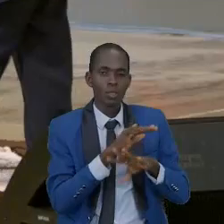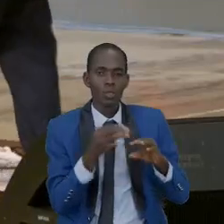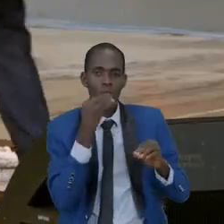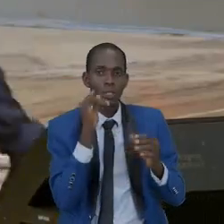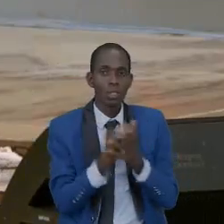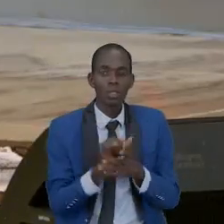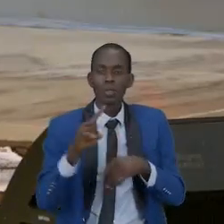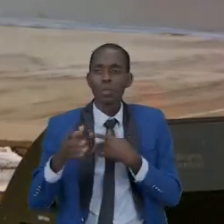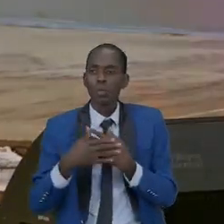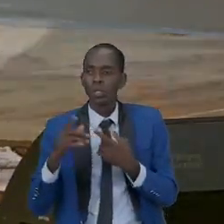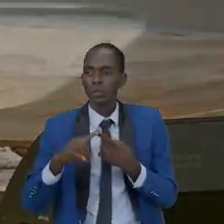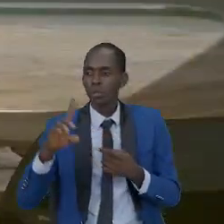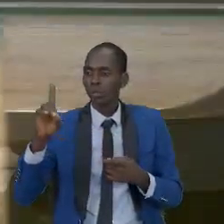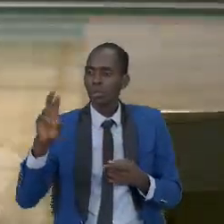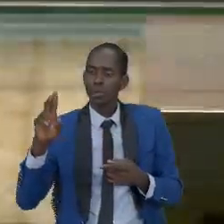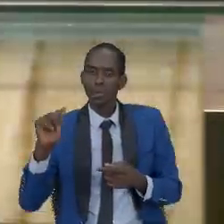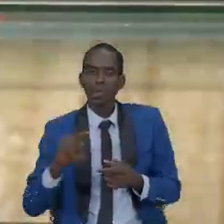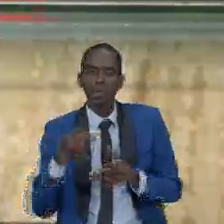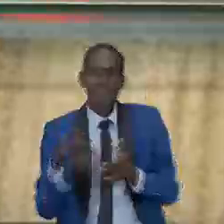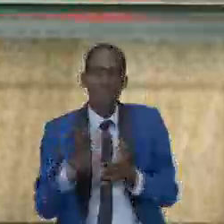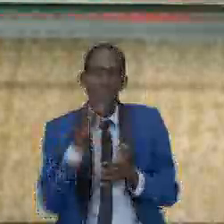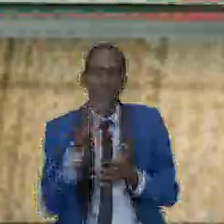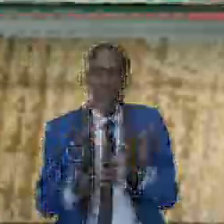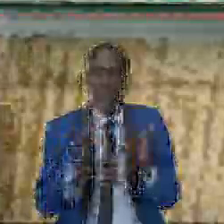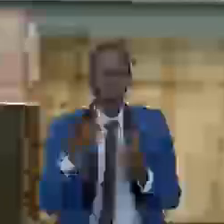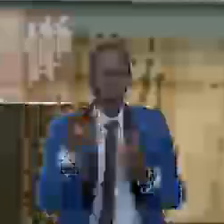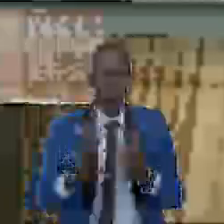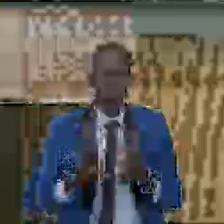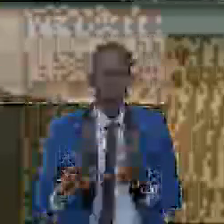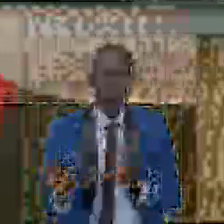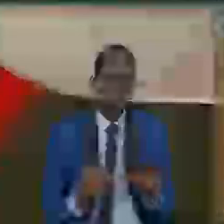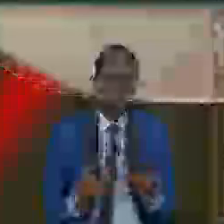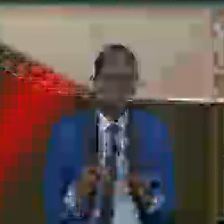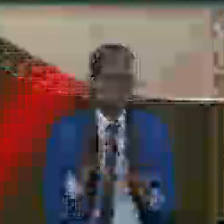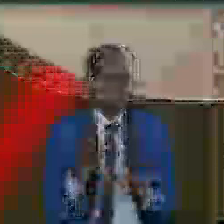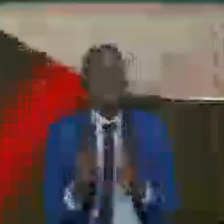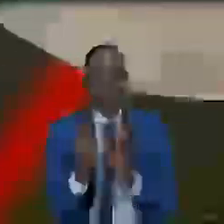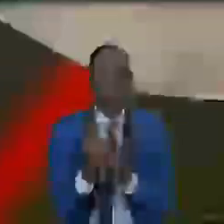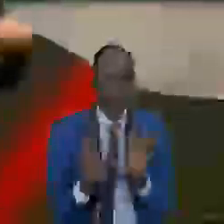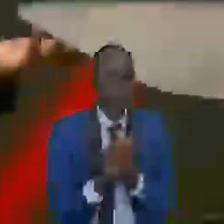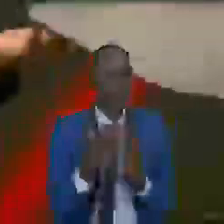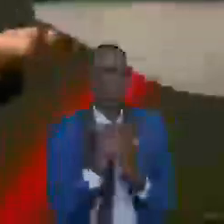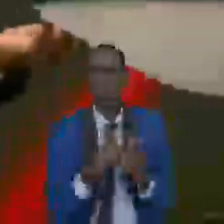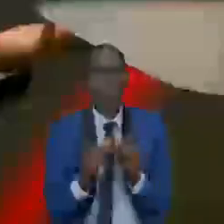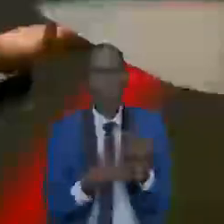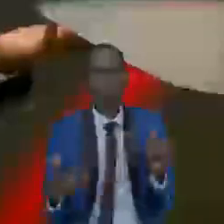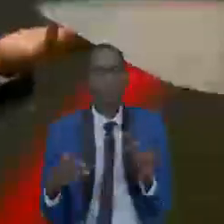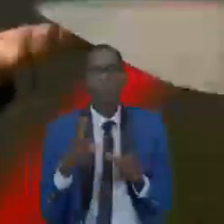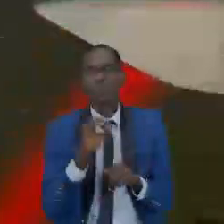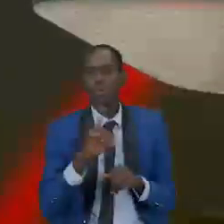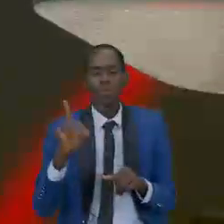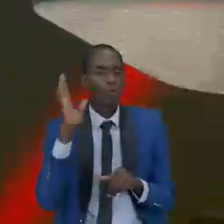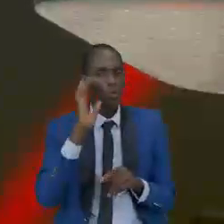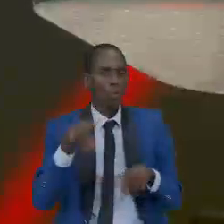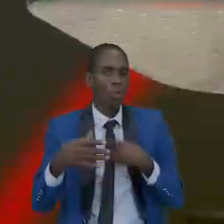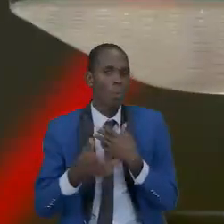to Deuteronomy. Here is what you have to do, the statutes and the laws and everything. Nobody should have gone back to